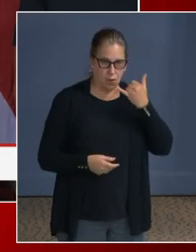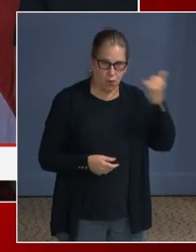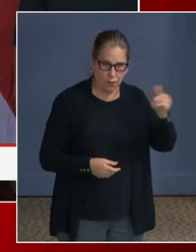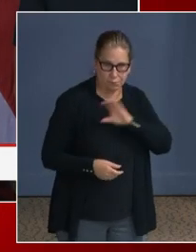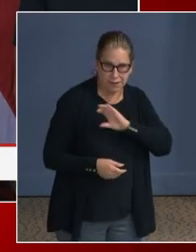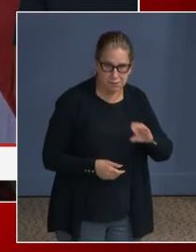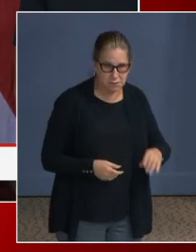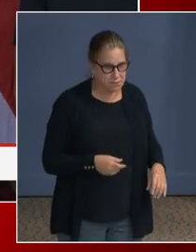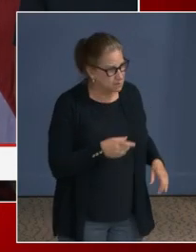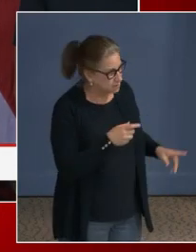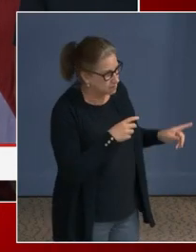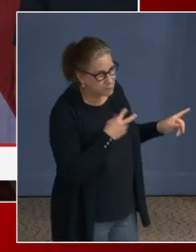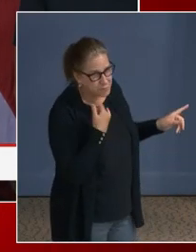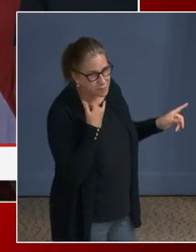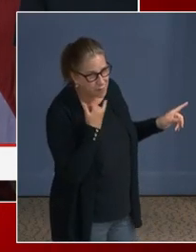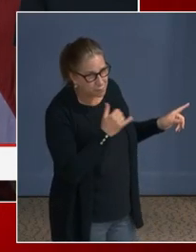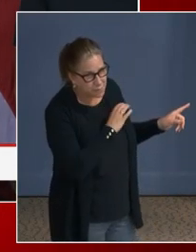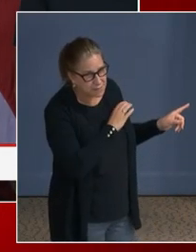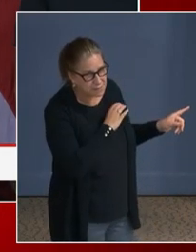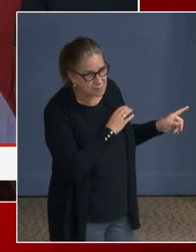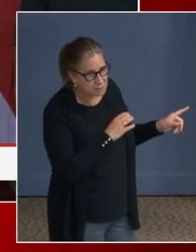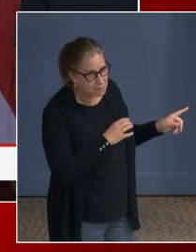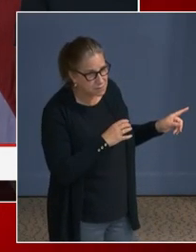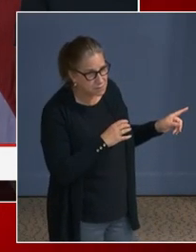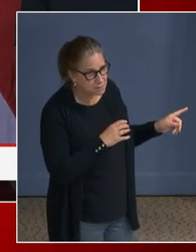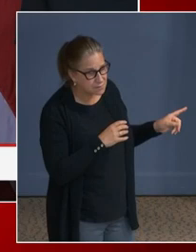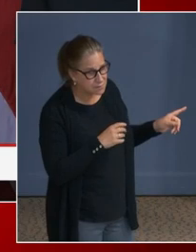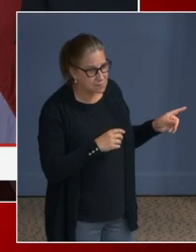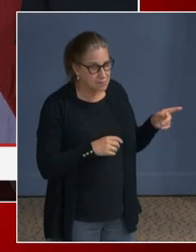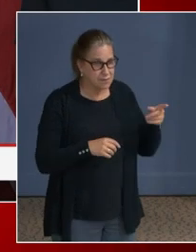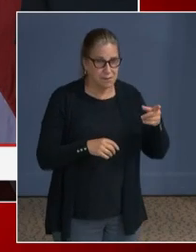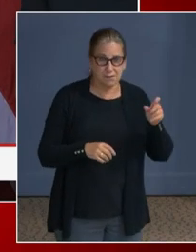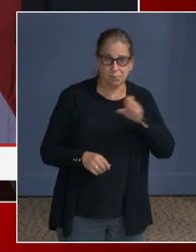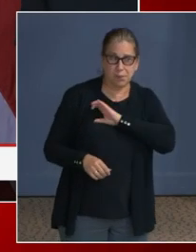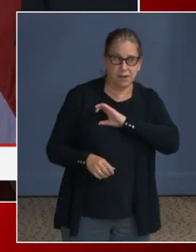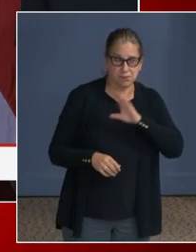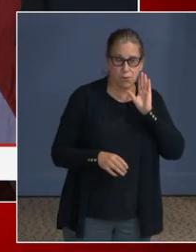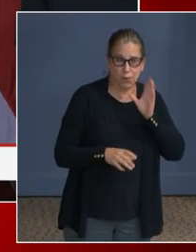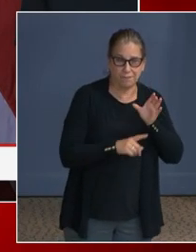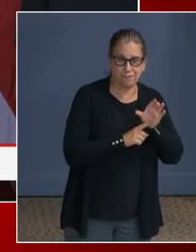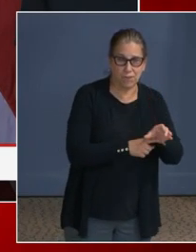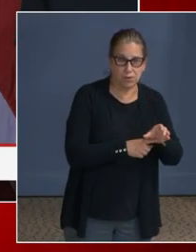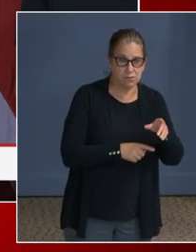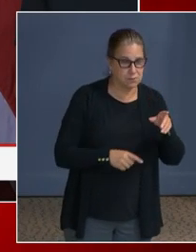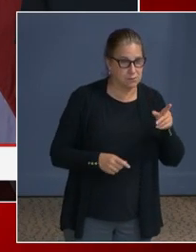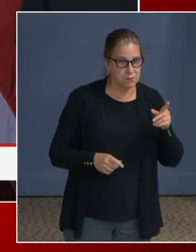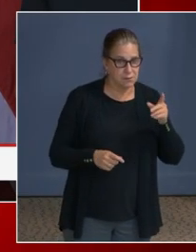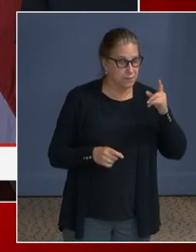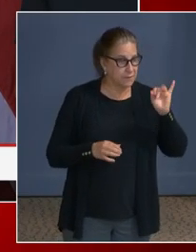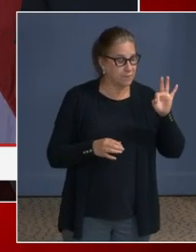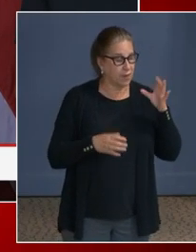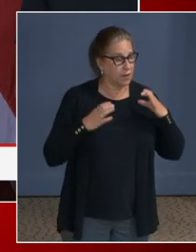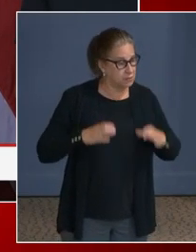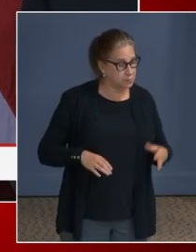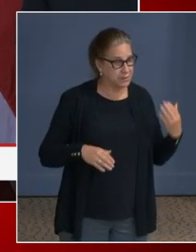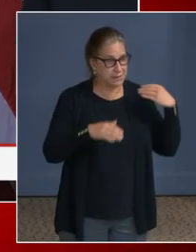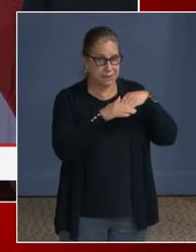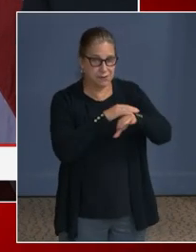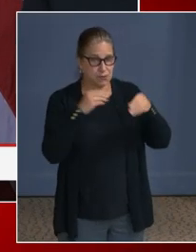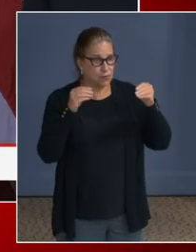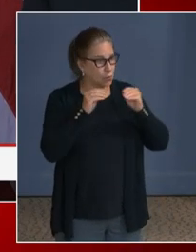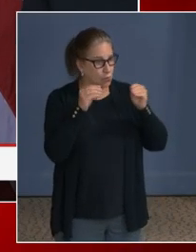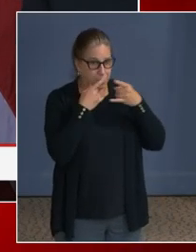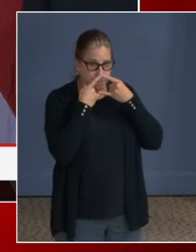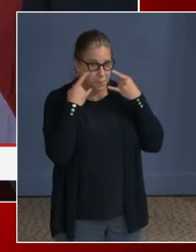call the police, and the police will enforce it. So if a customer comes in and is not wearing a mask at